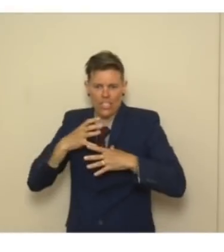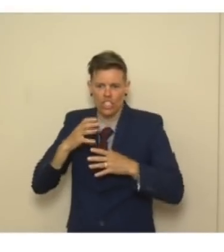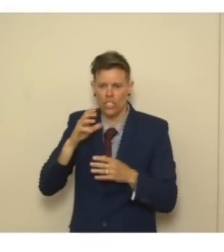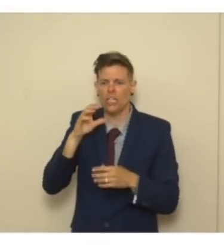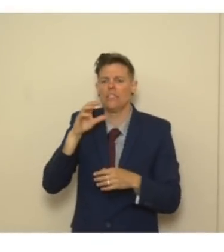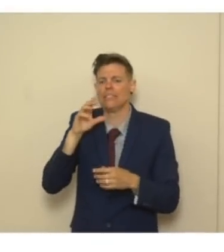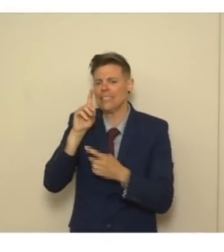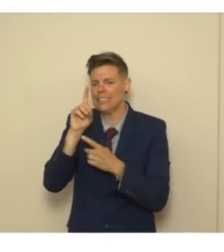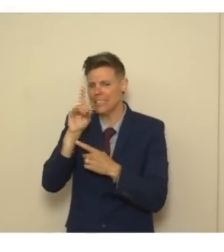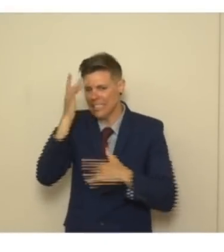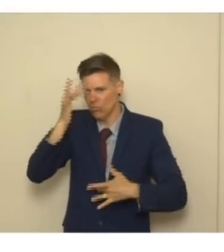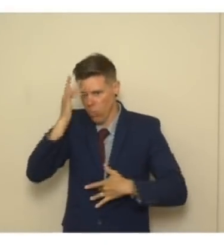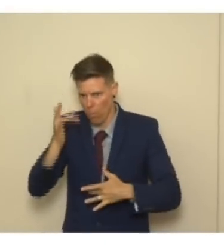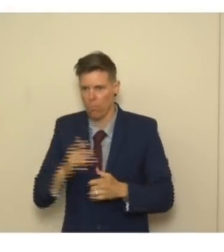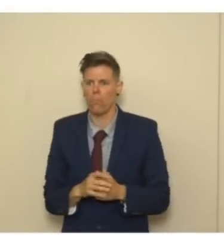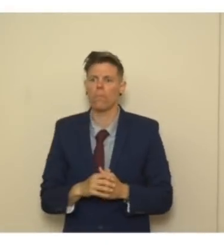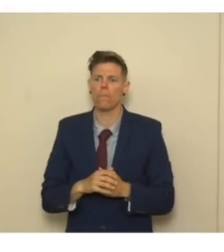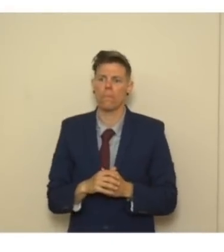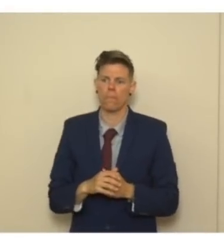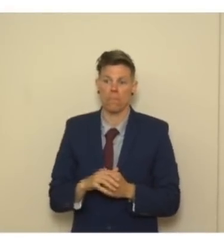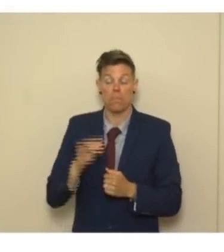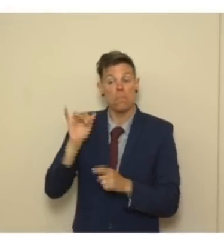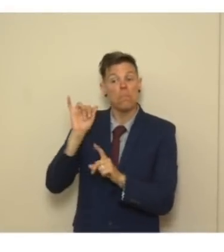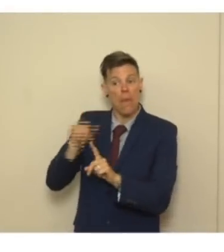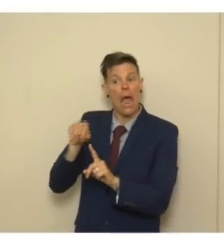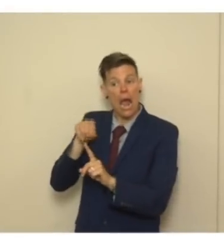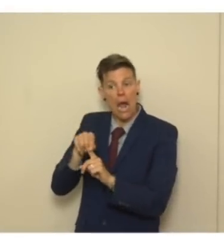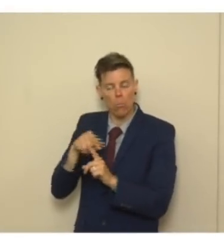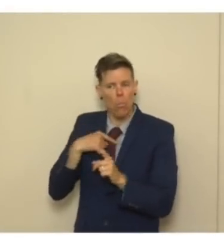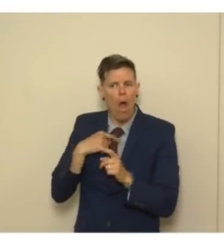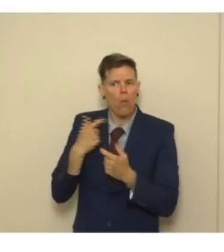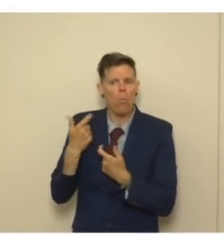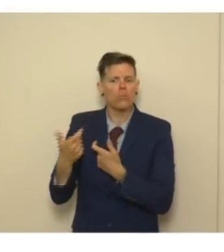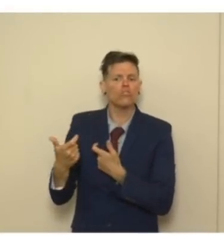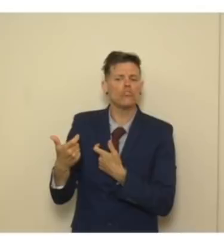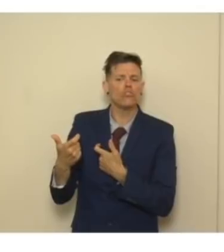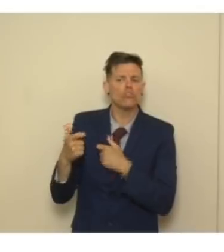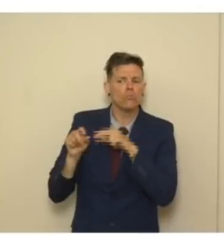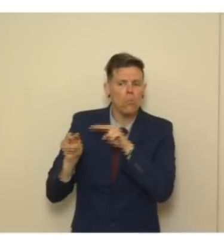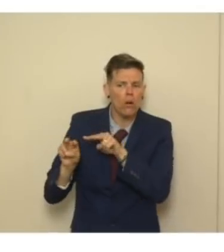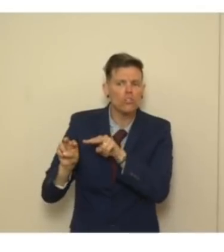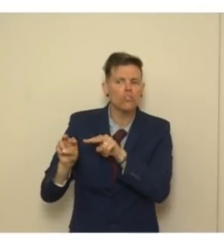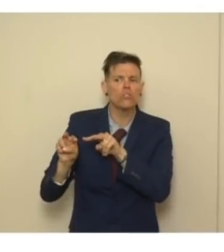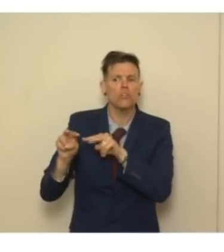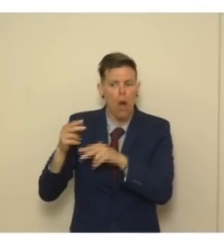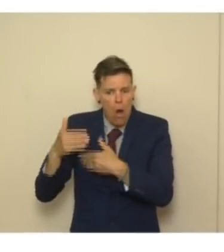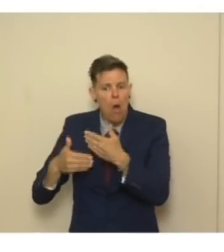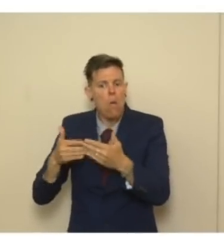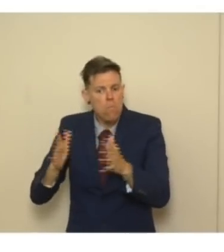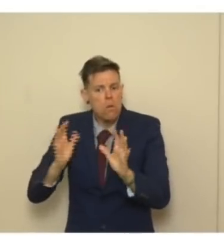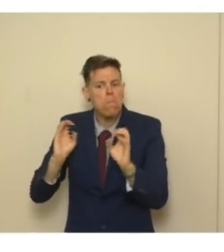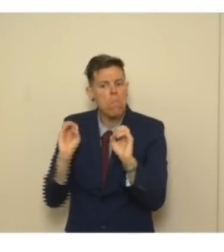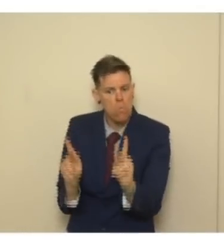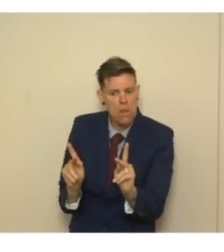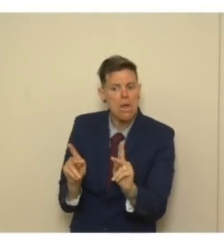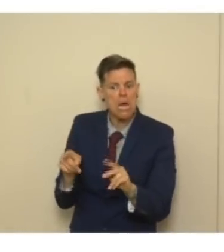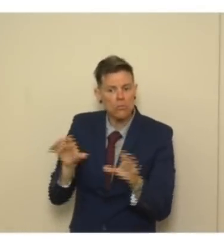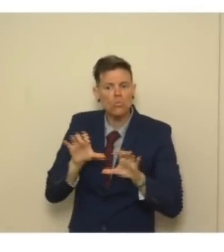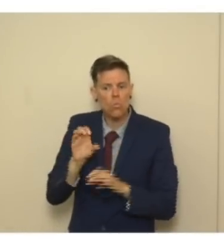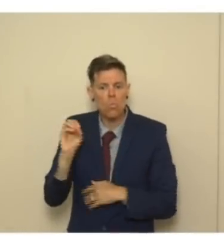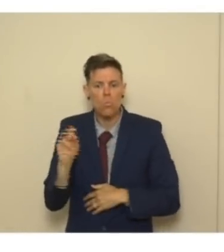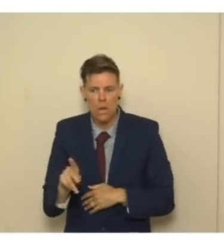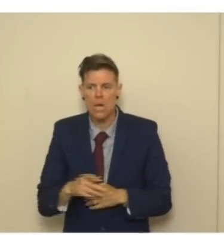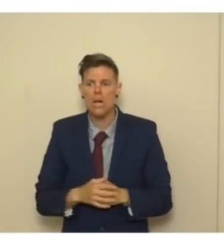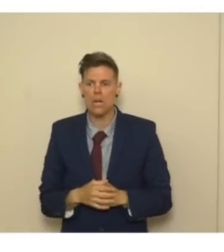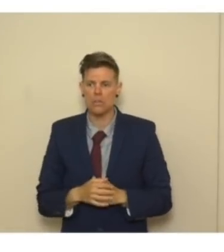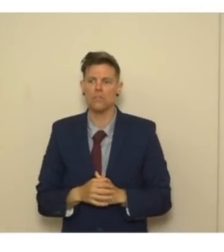But you can see that we're 5th in the entire country in terms of the percent of COVID cases that occur in children. This is the